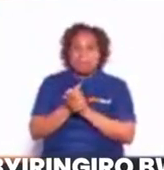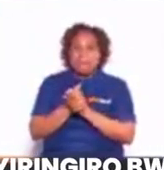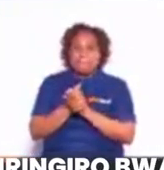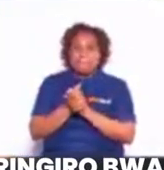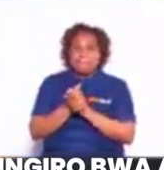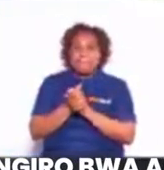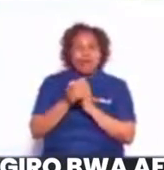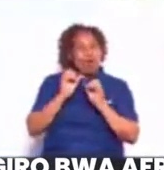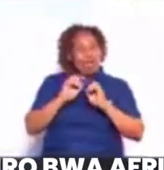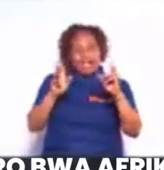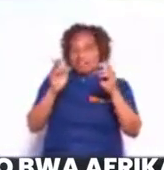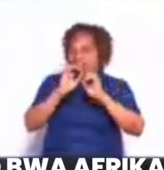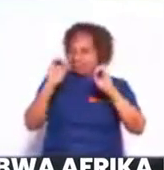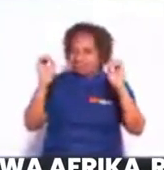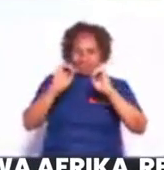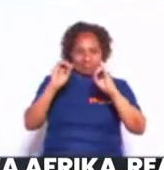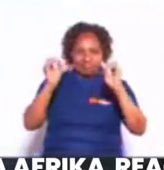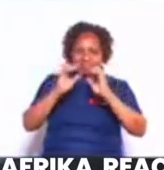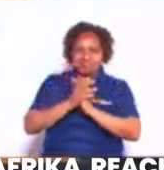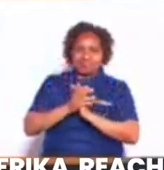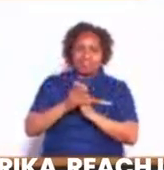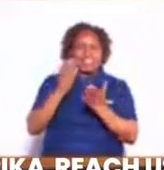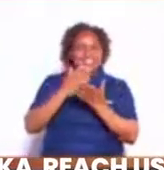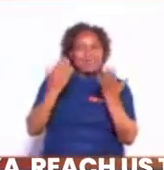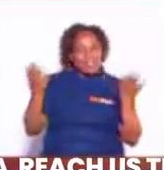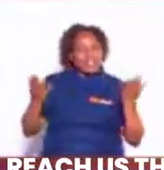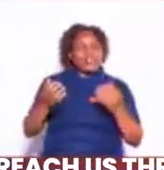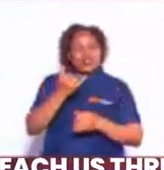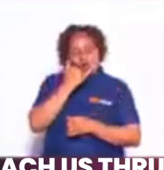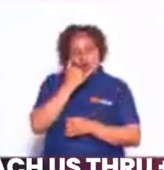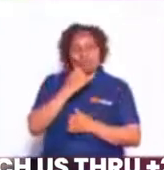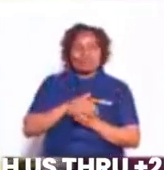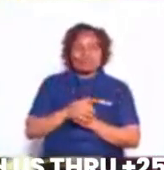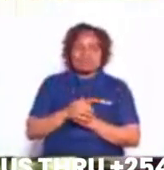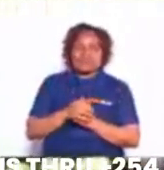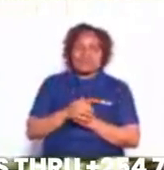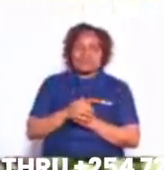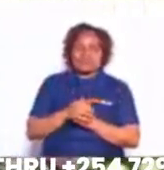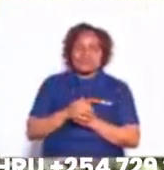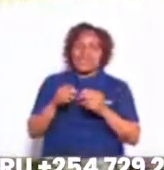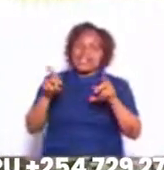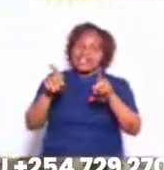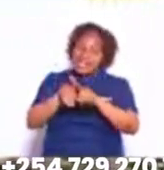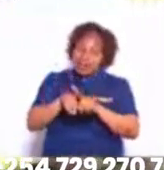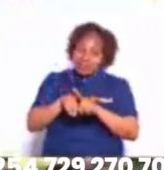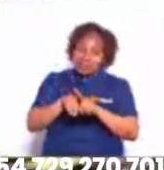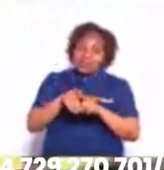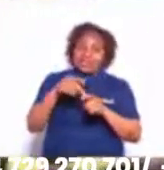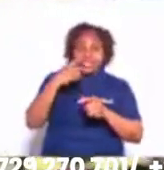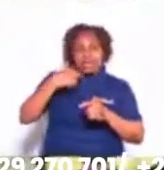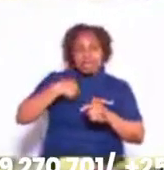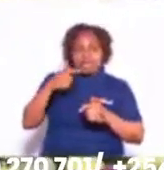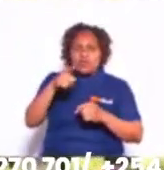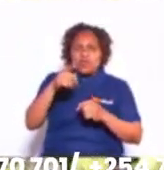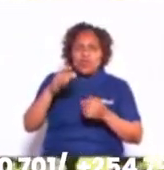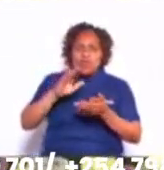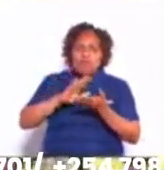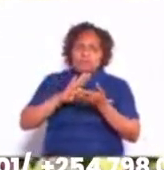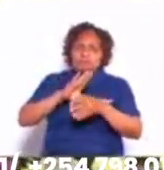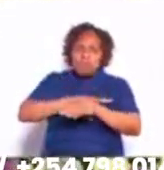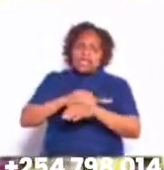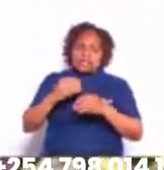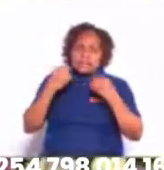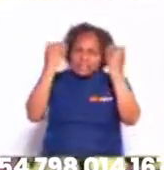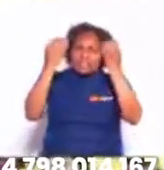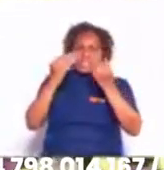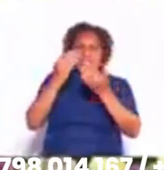You are not okay. Something is wrong with you. It's like when you tell me that you don't get stressed, then something is wrong